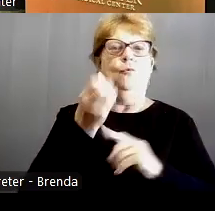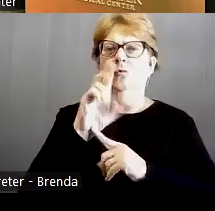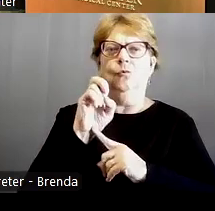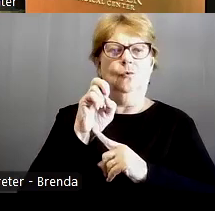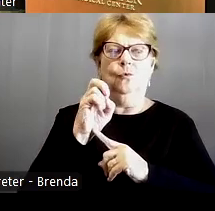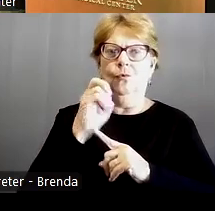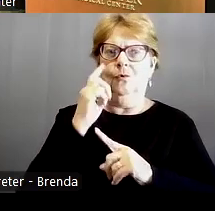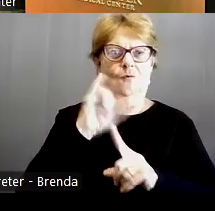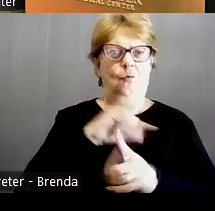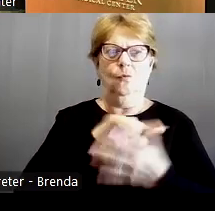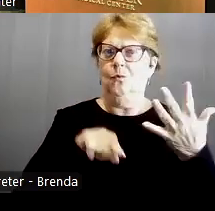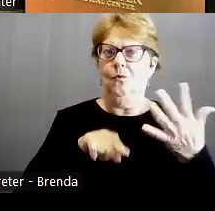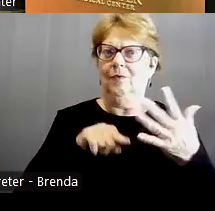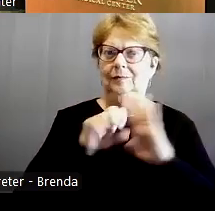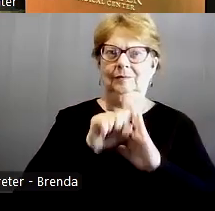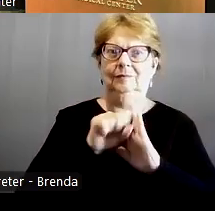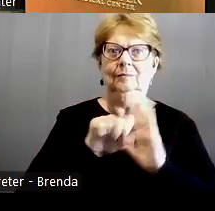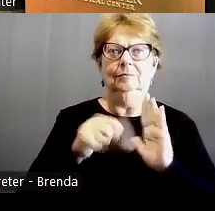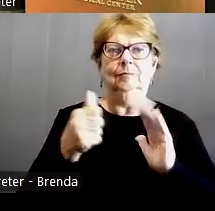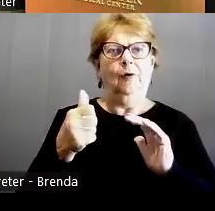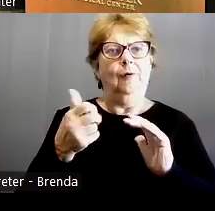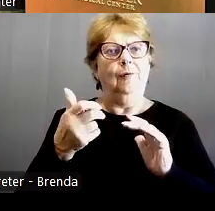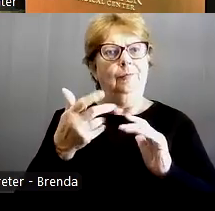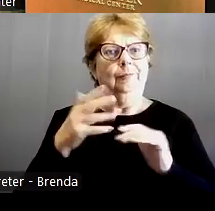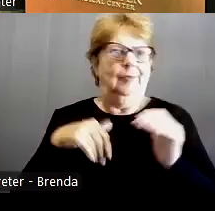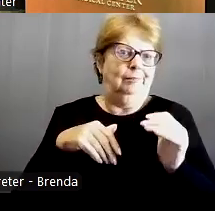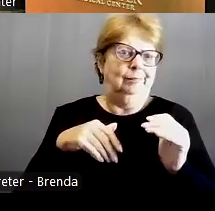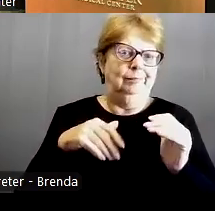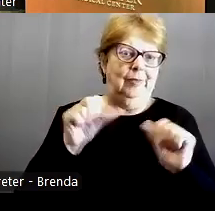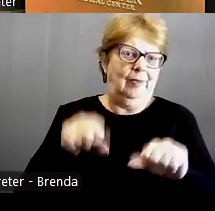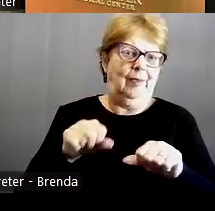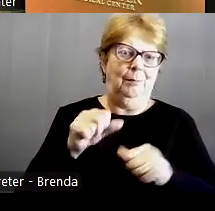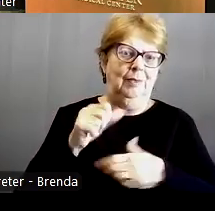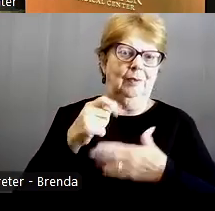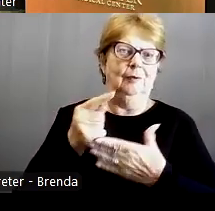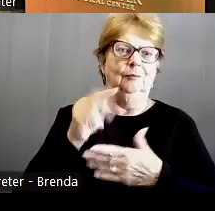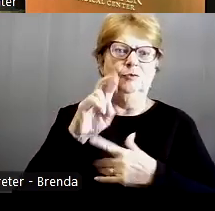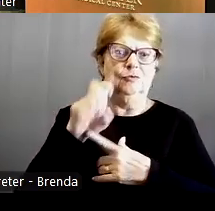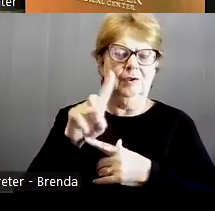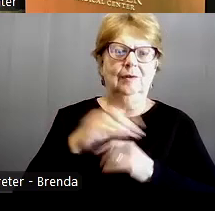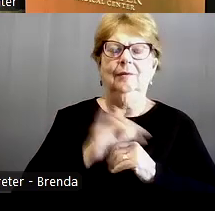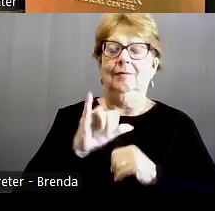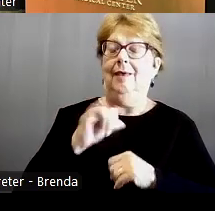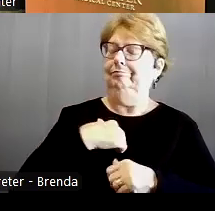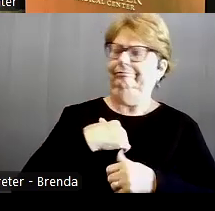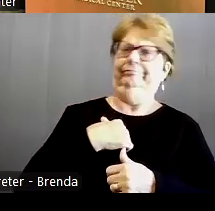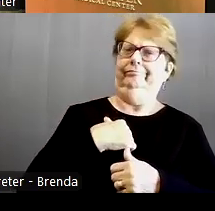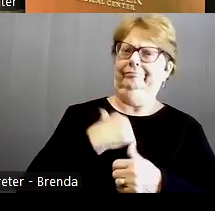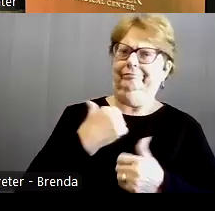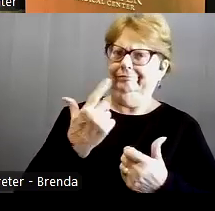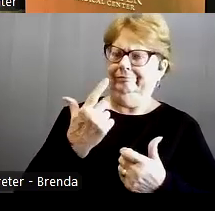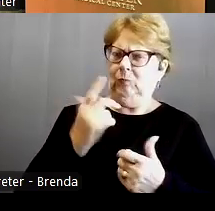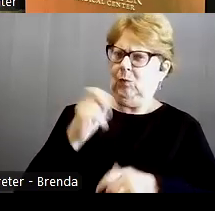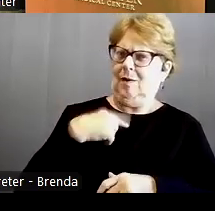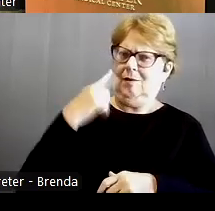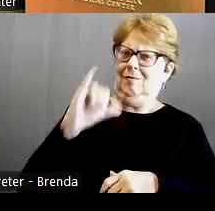for these symptoms, although they can be treated. This rankles me whenever I hear it, because I don't see it that way. And